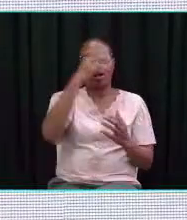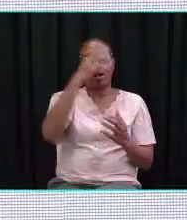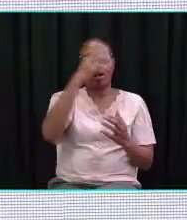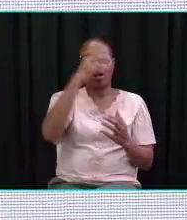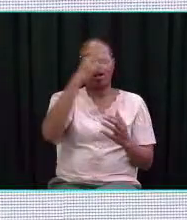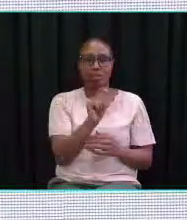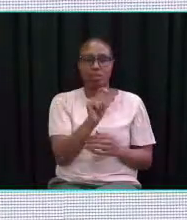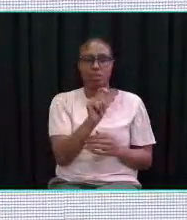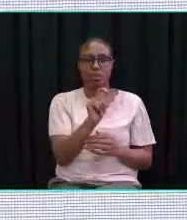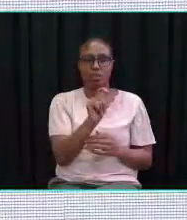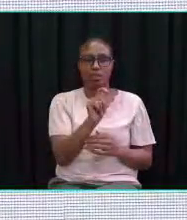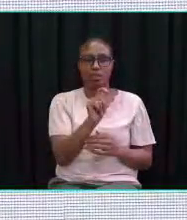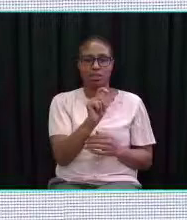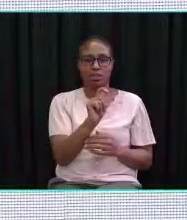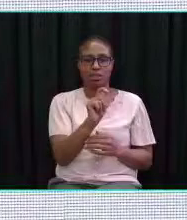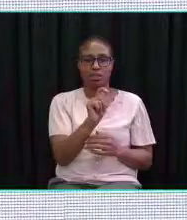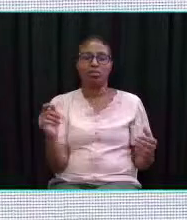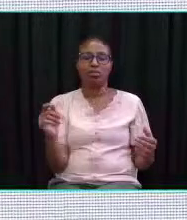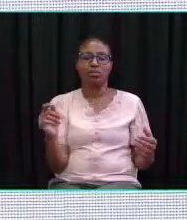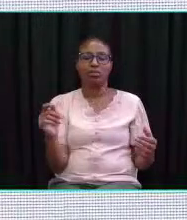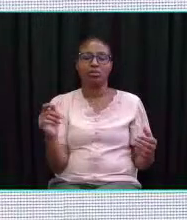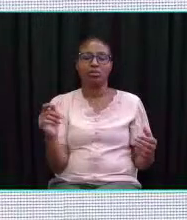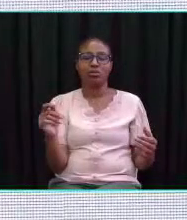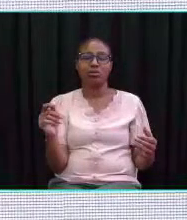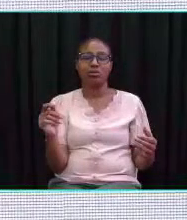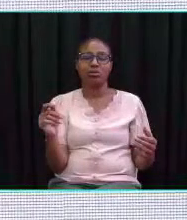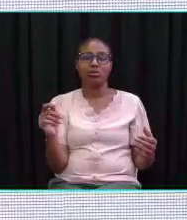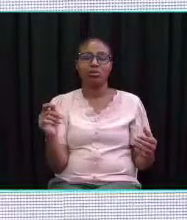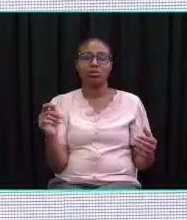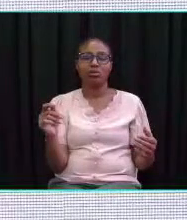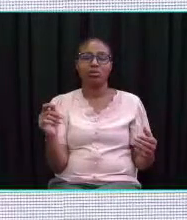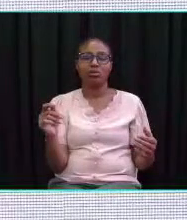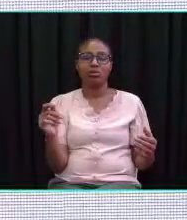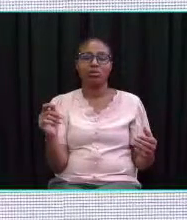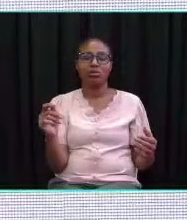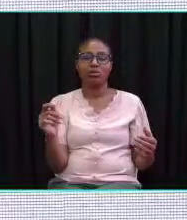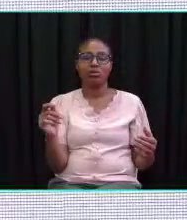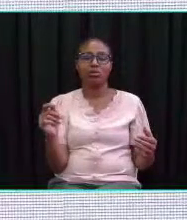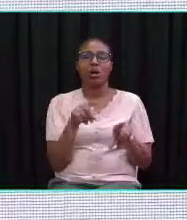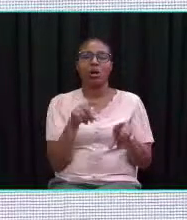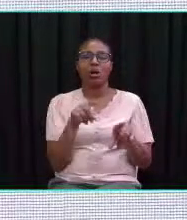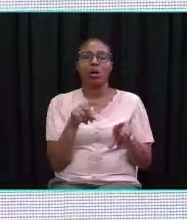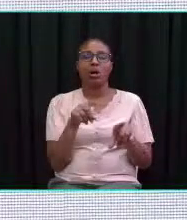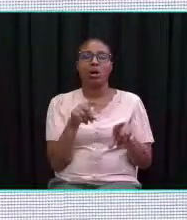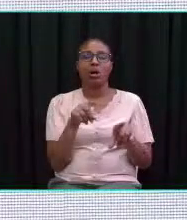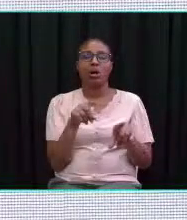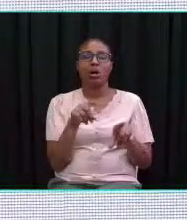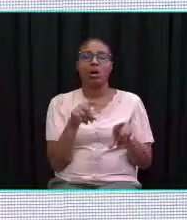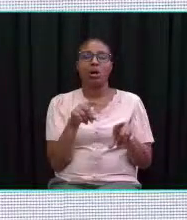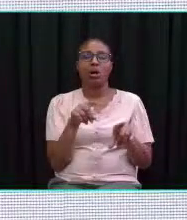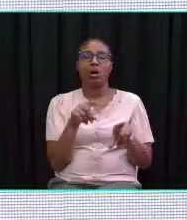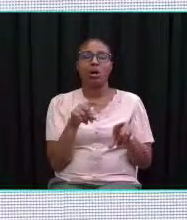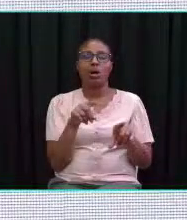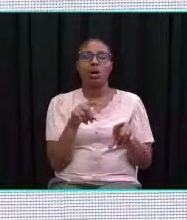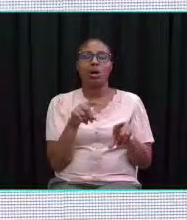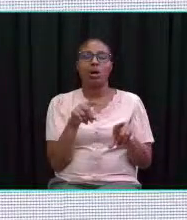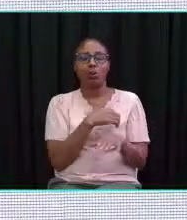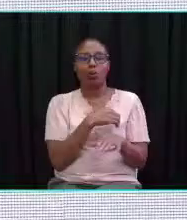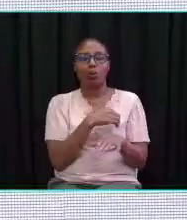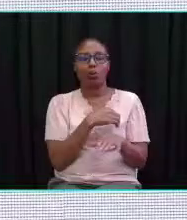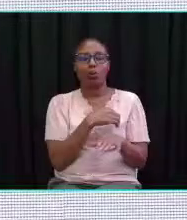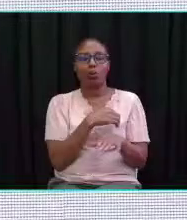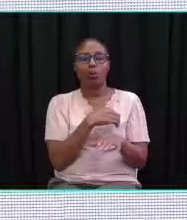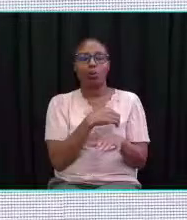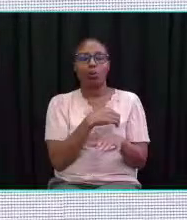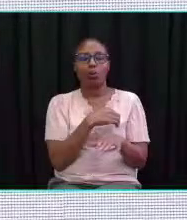we have this conversation today, a significant length of that corridor is under construction.